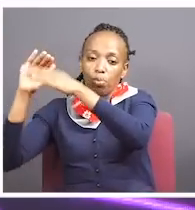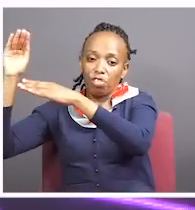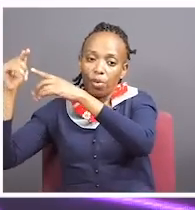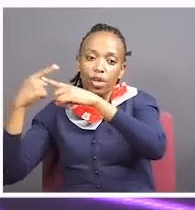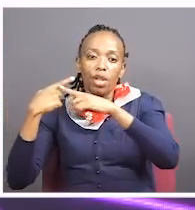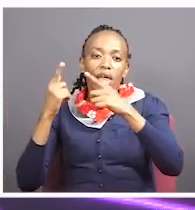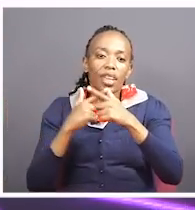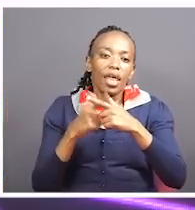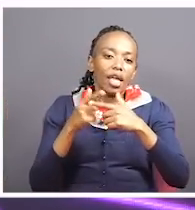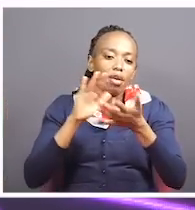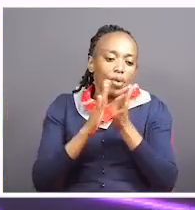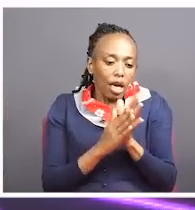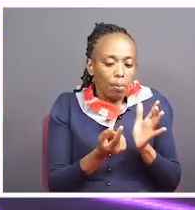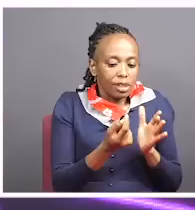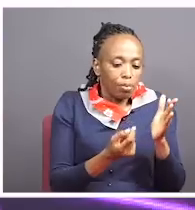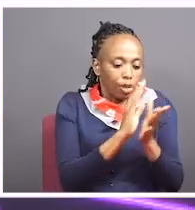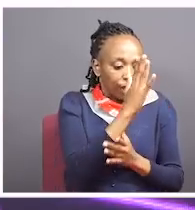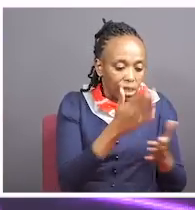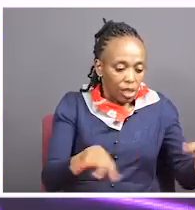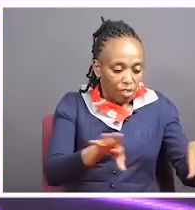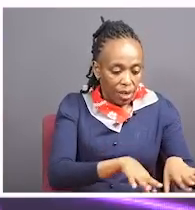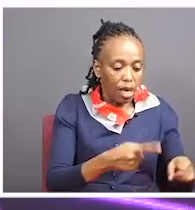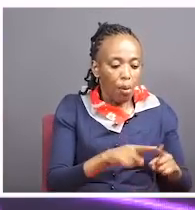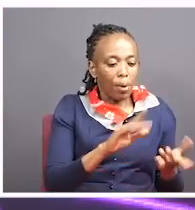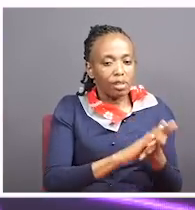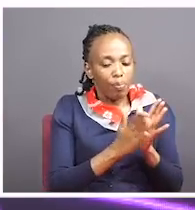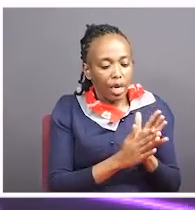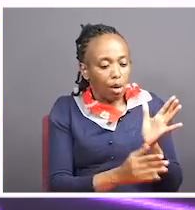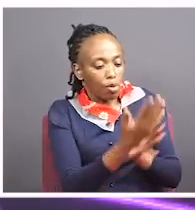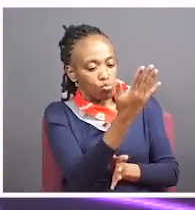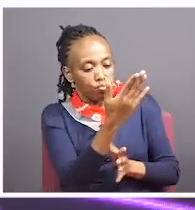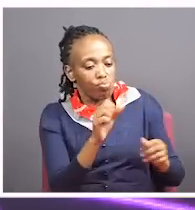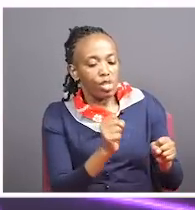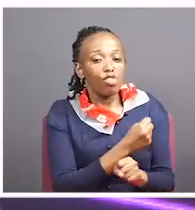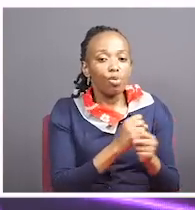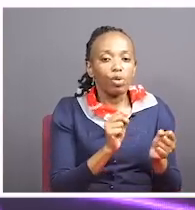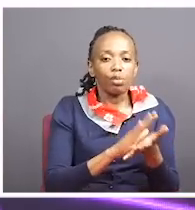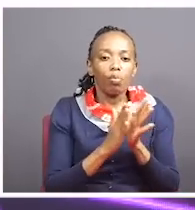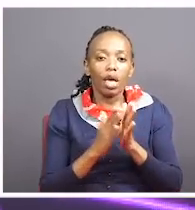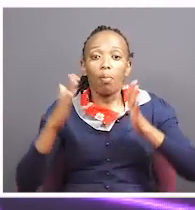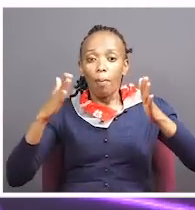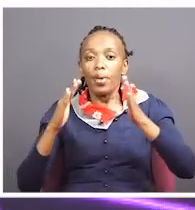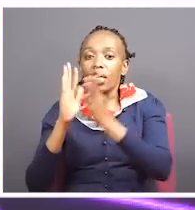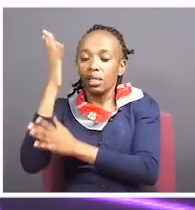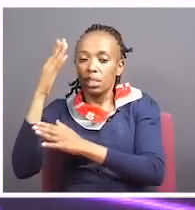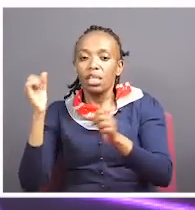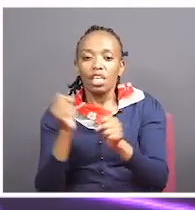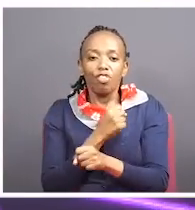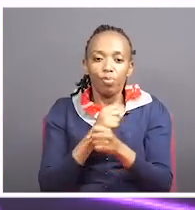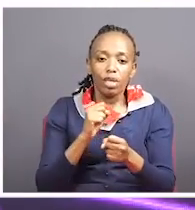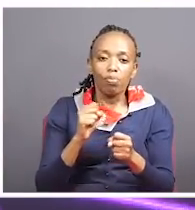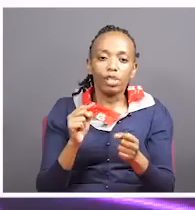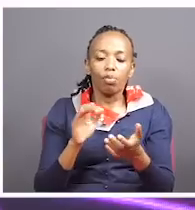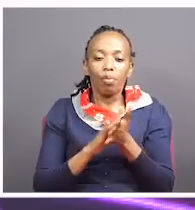but be the very best little shrub on the side of the hill. Be a bush if you cannot be a tree. If you can't